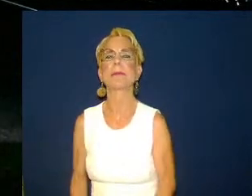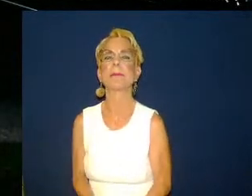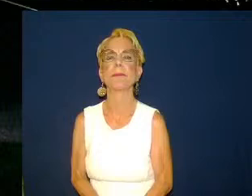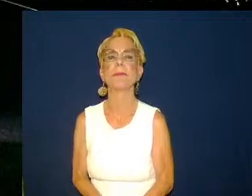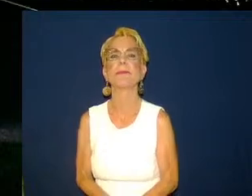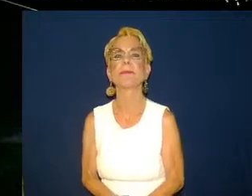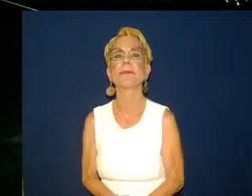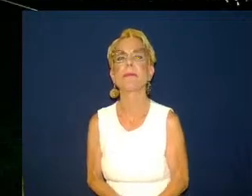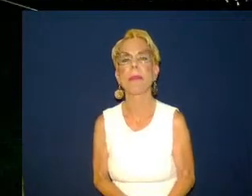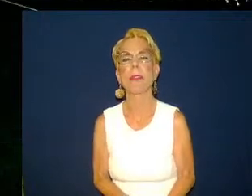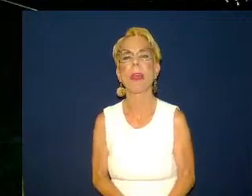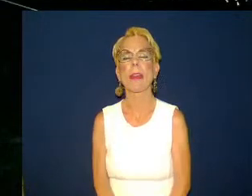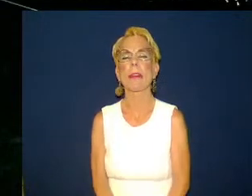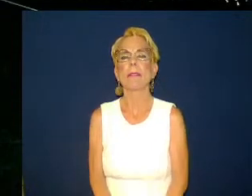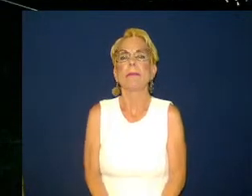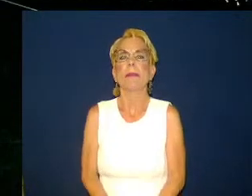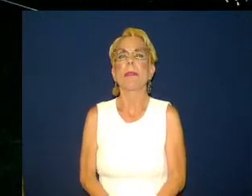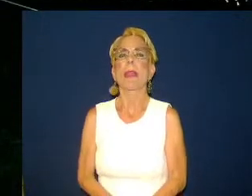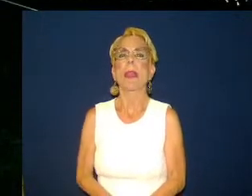Got everybody all ticked off.